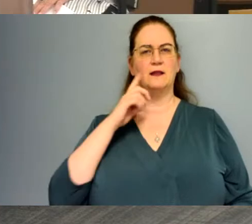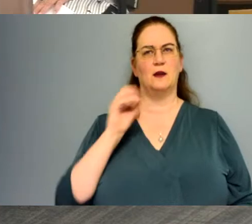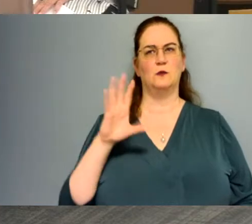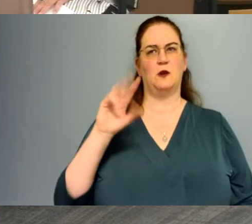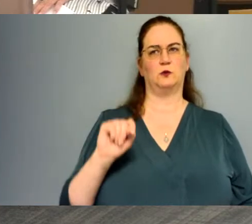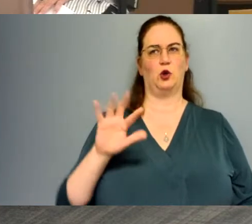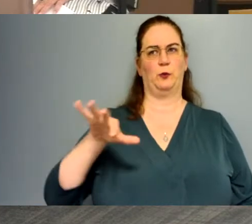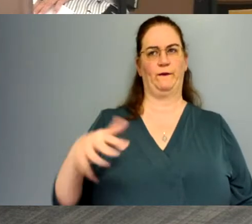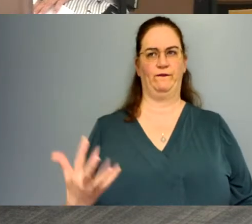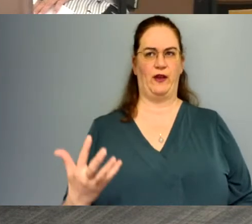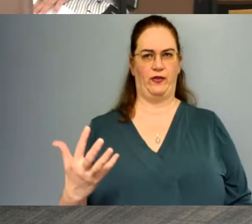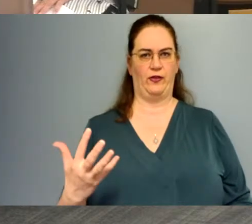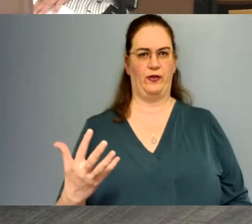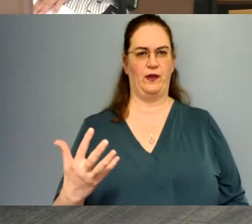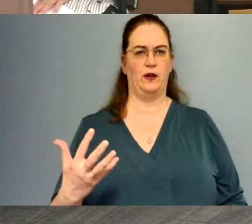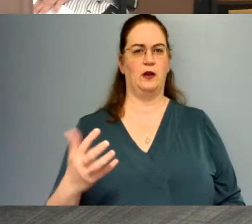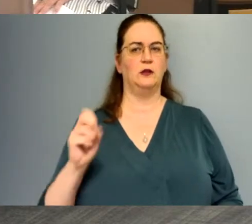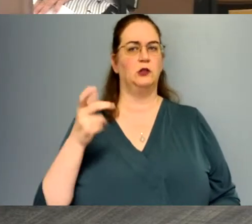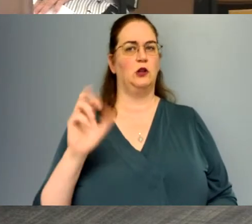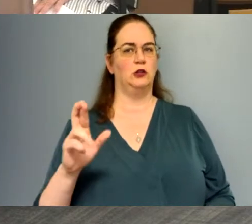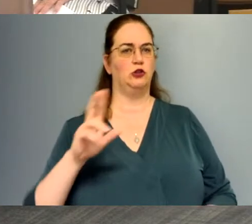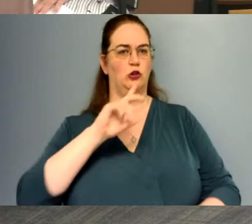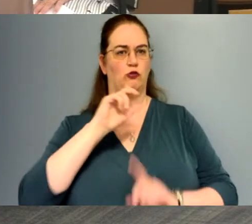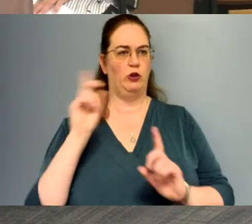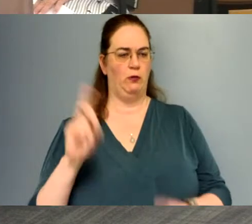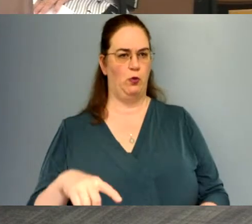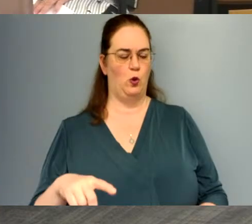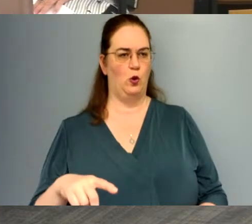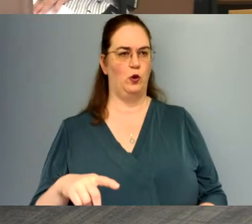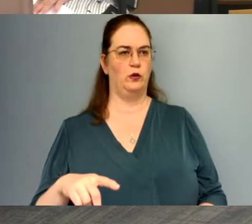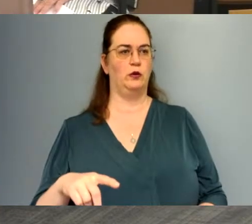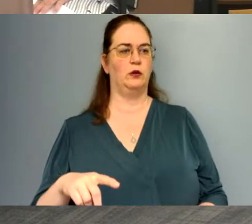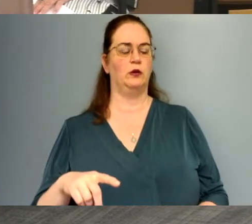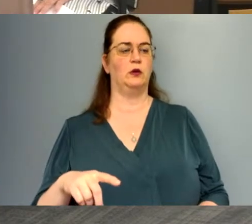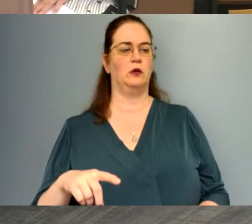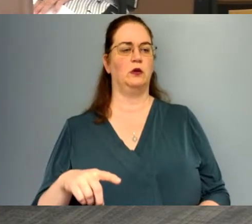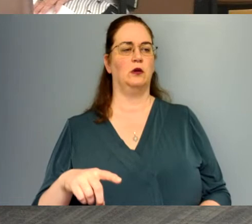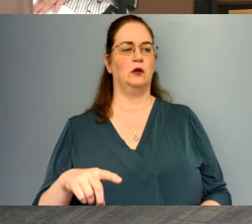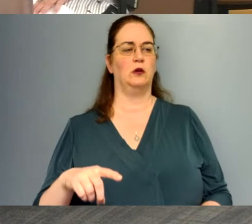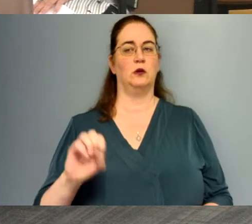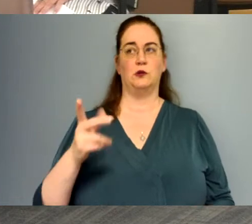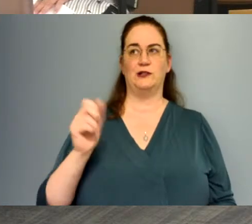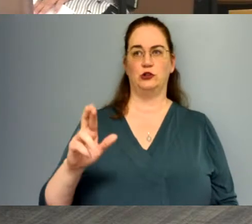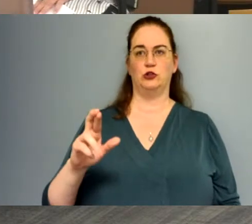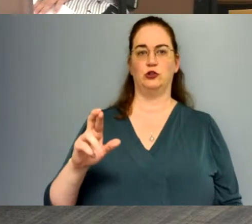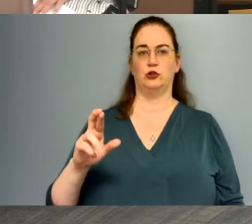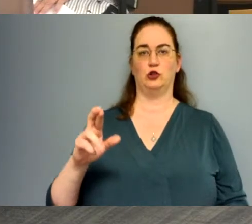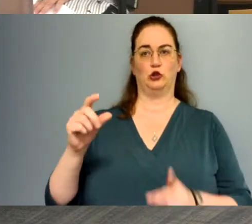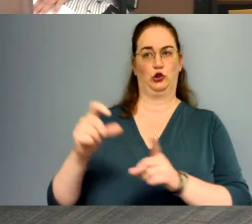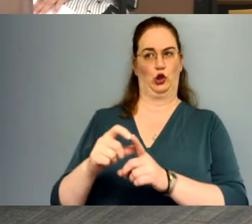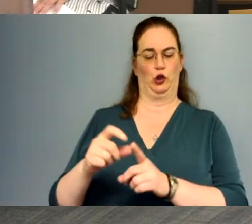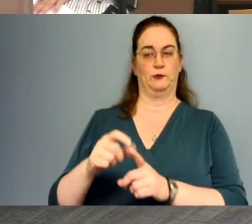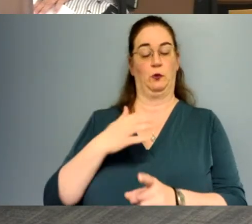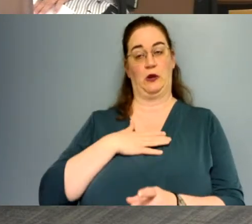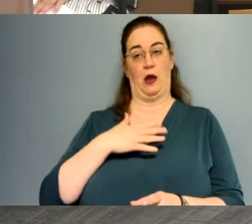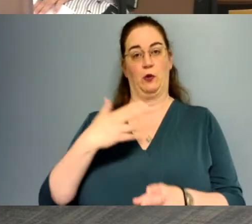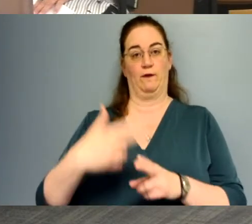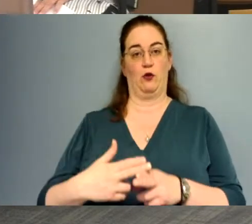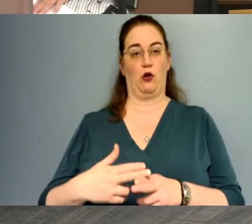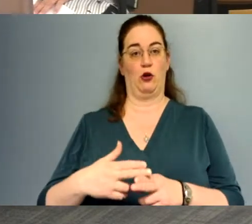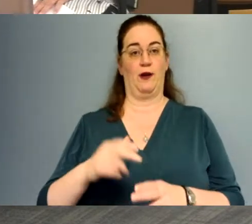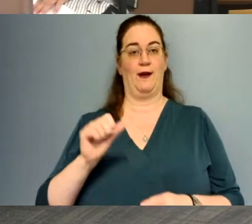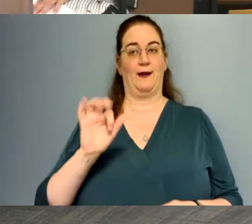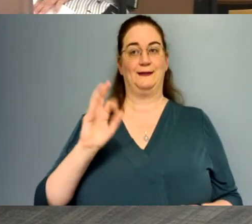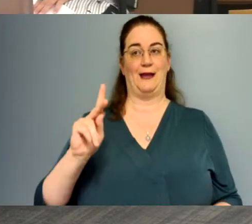5th, in the solicitor report, the solicitor turned what I would have turned an attack